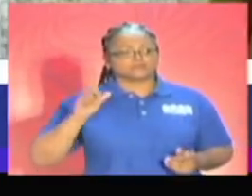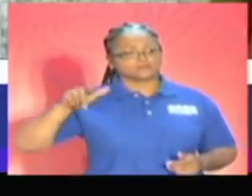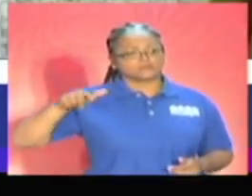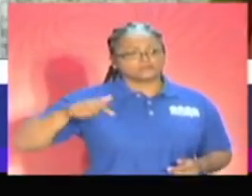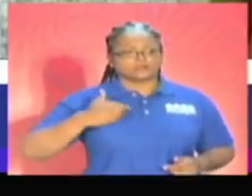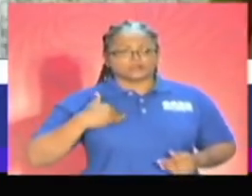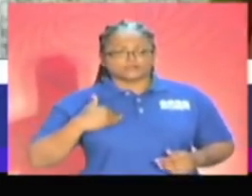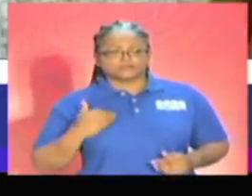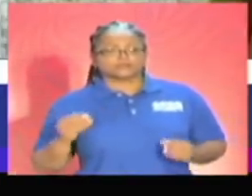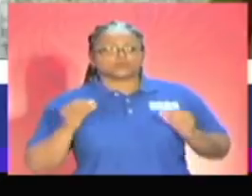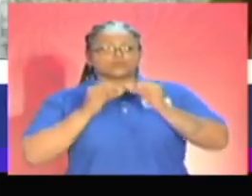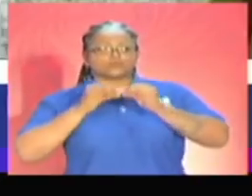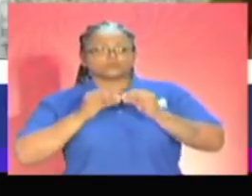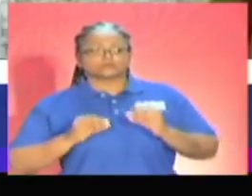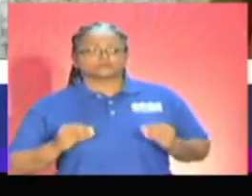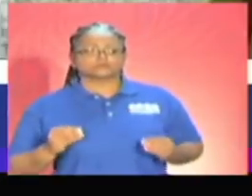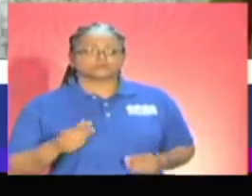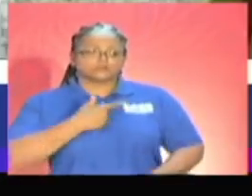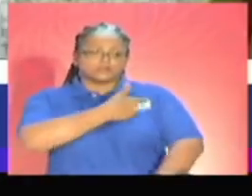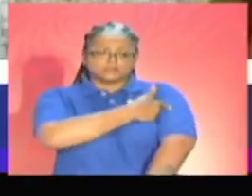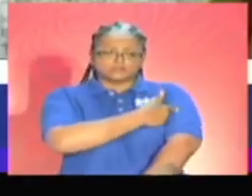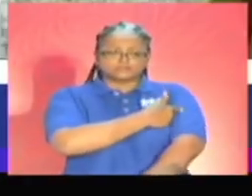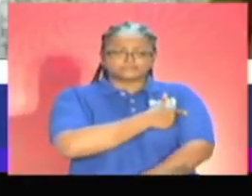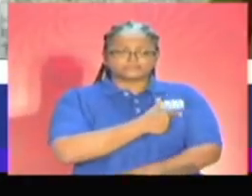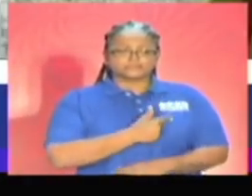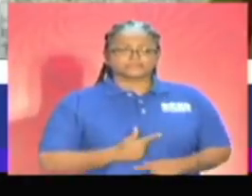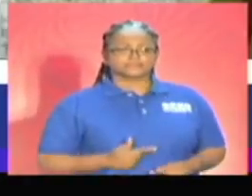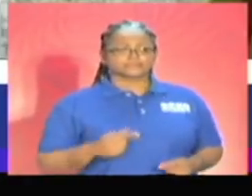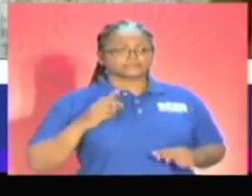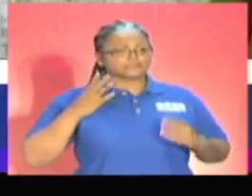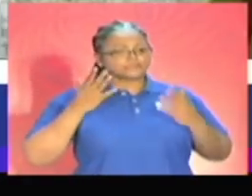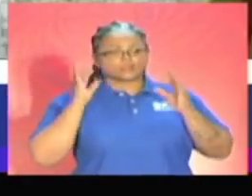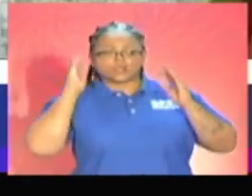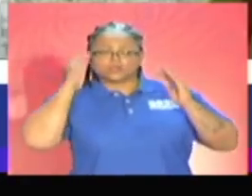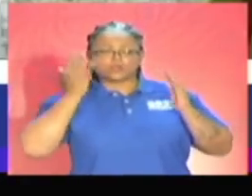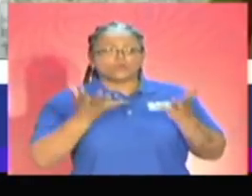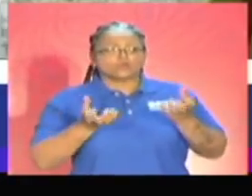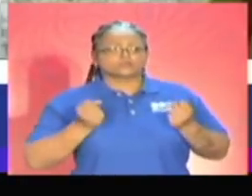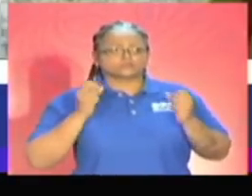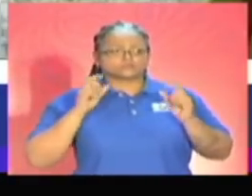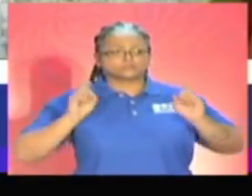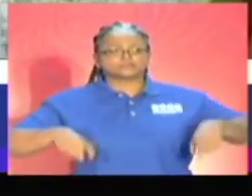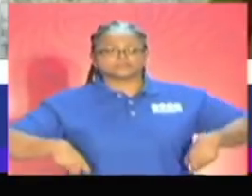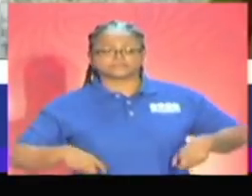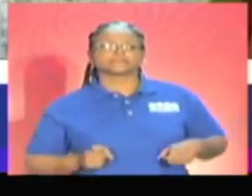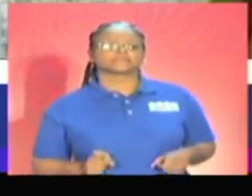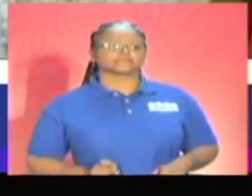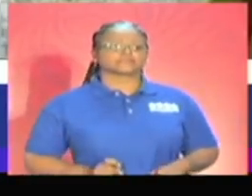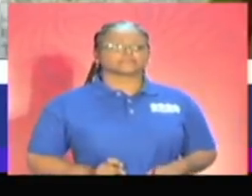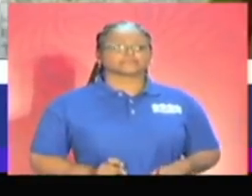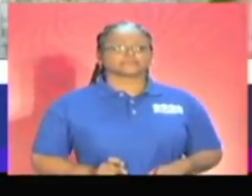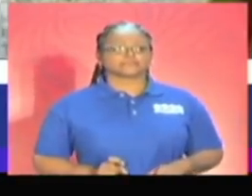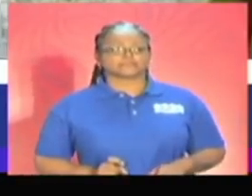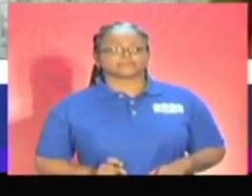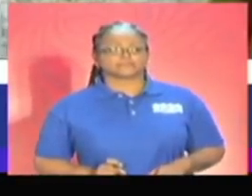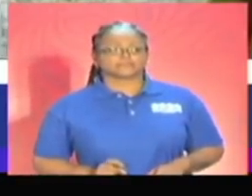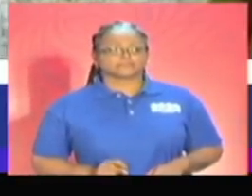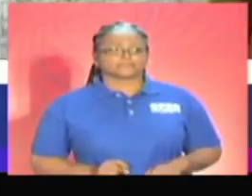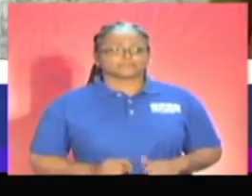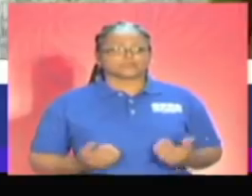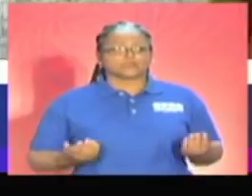more vaccines than we may need to vaccinate our population. How are we going to treat with that? Are we going to